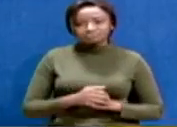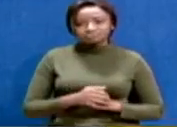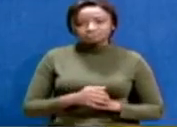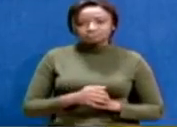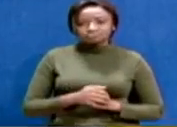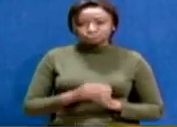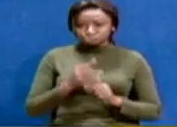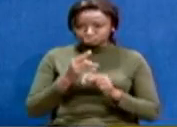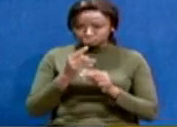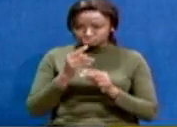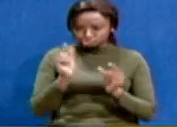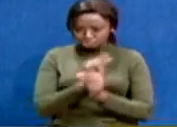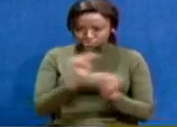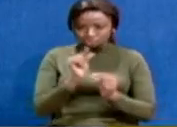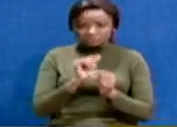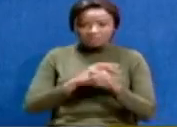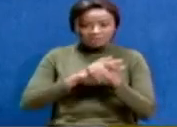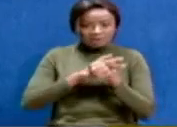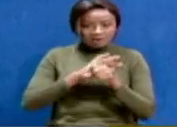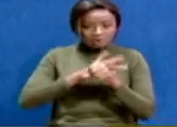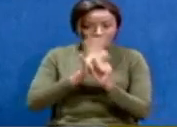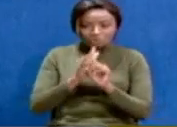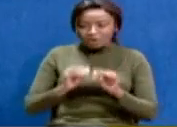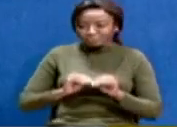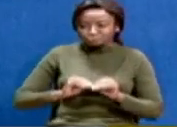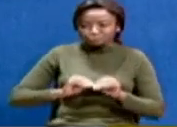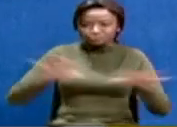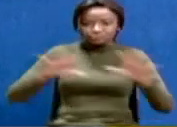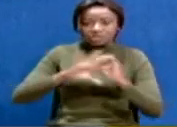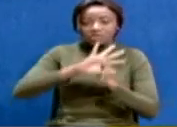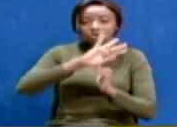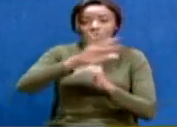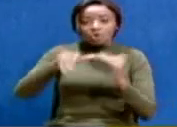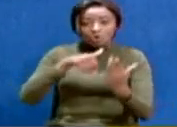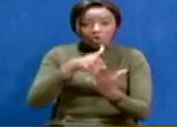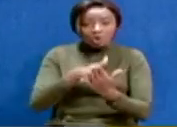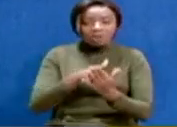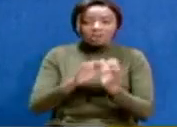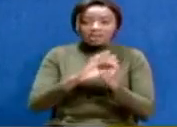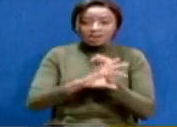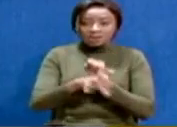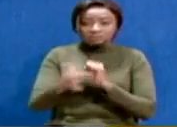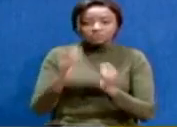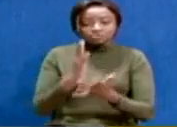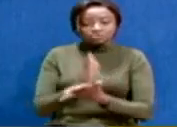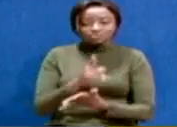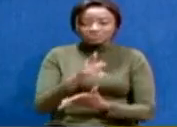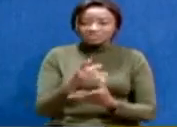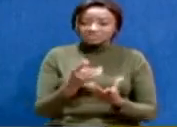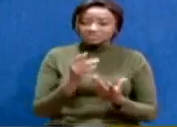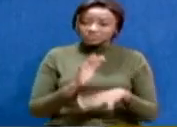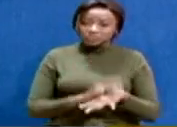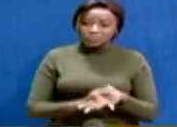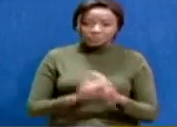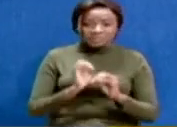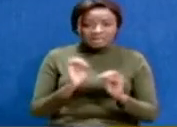the counties report positive cases. Of course, this is a worrying trend that